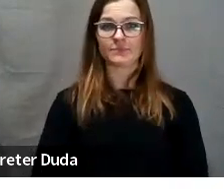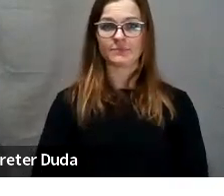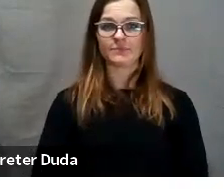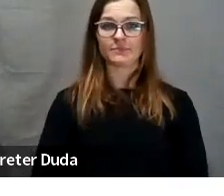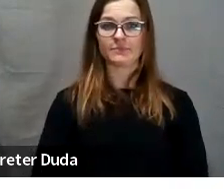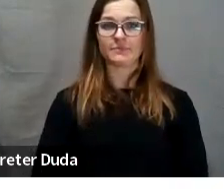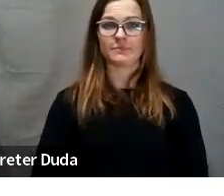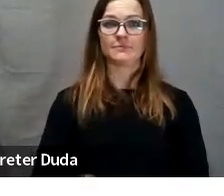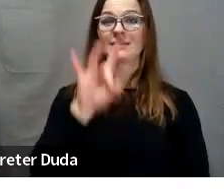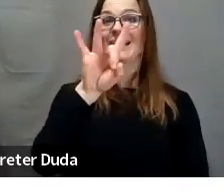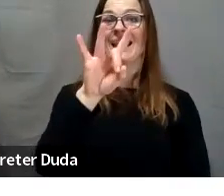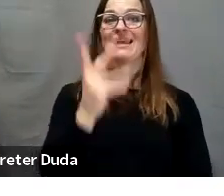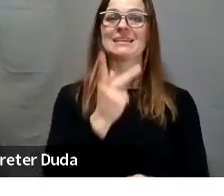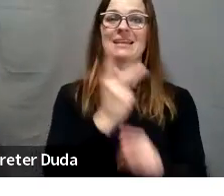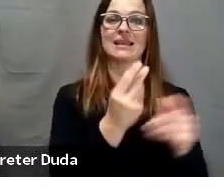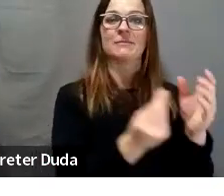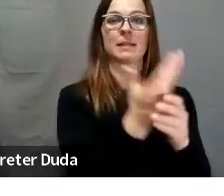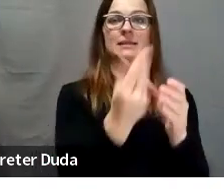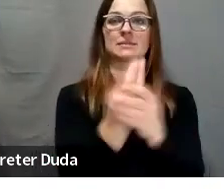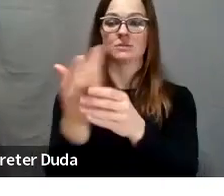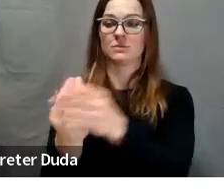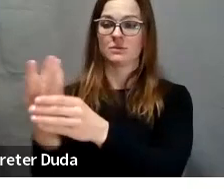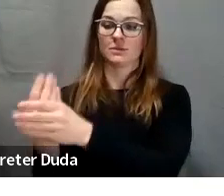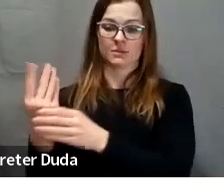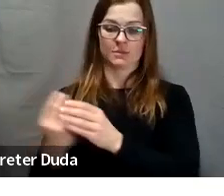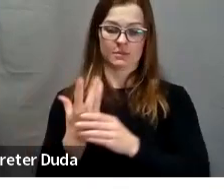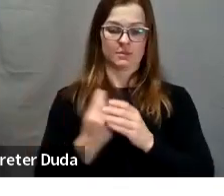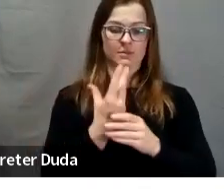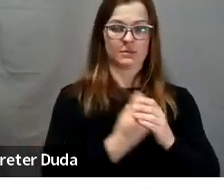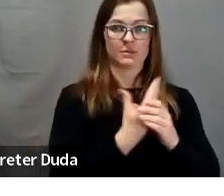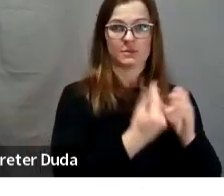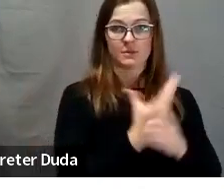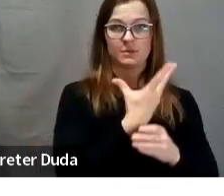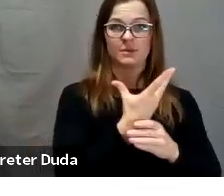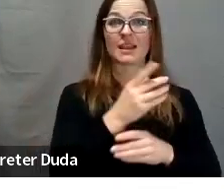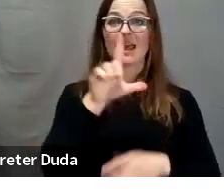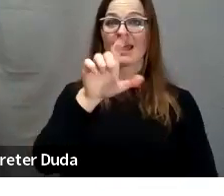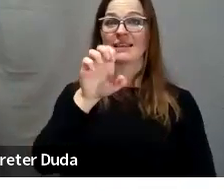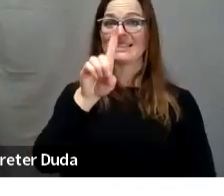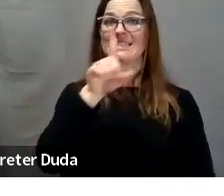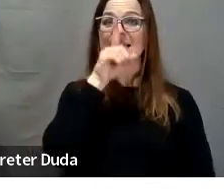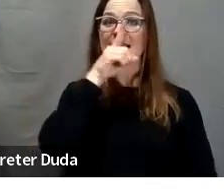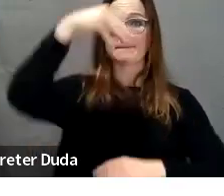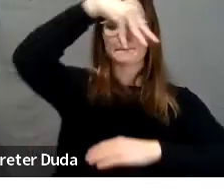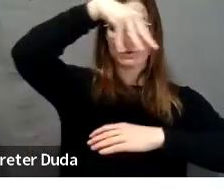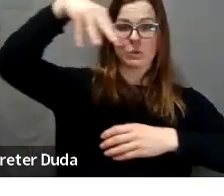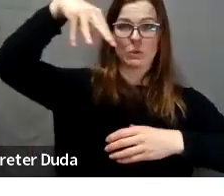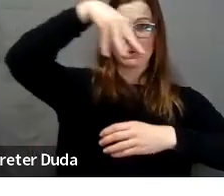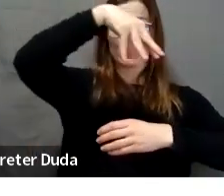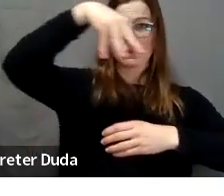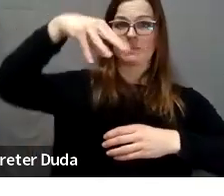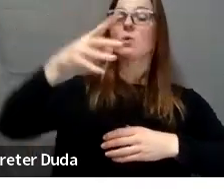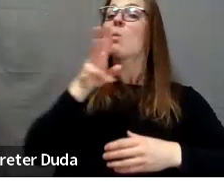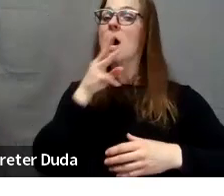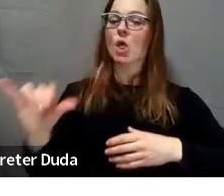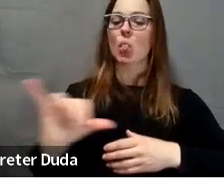types of planters, small planters that fit under an LED light, and you can pour water into them and grow them